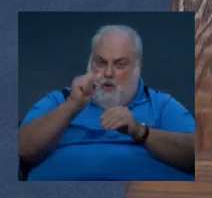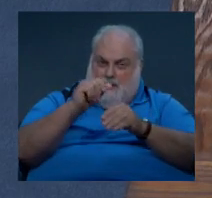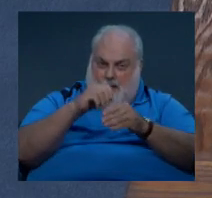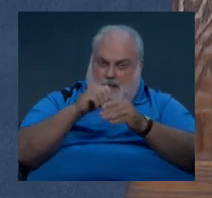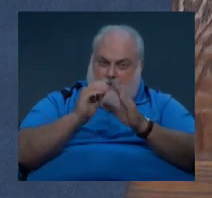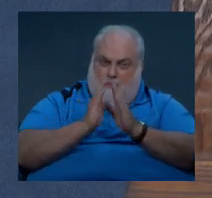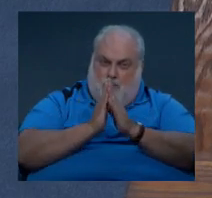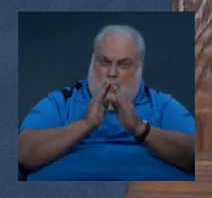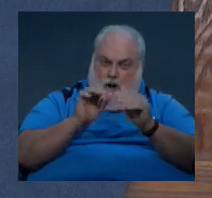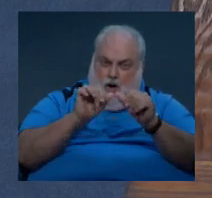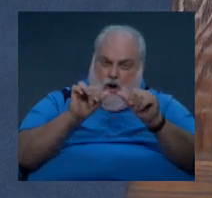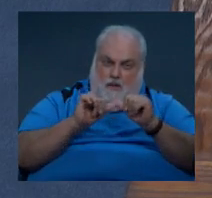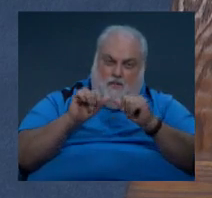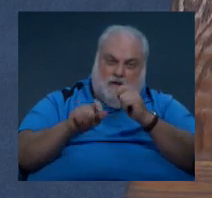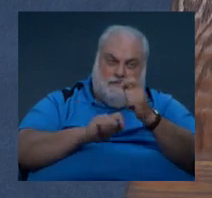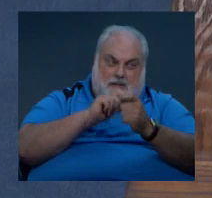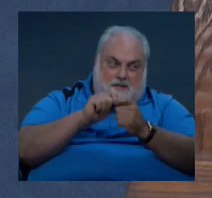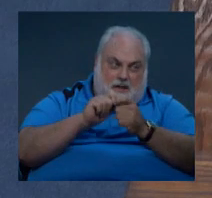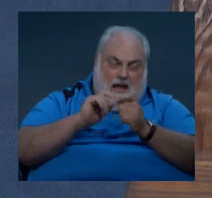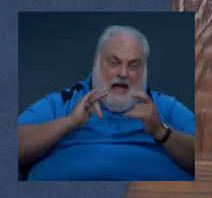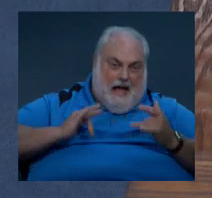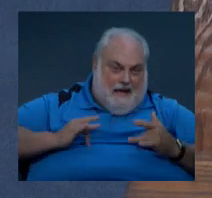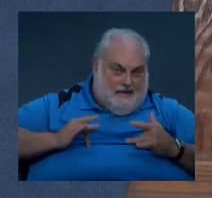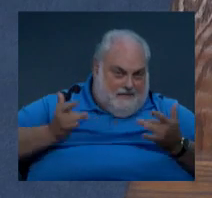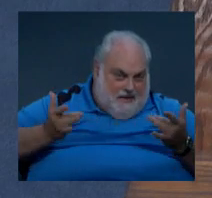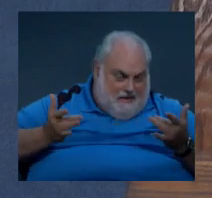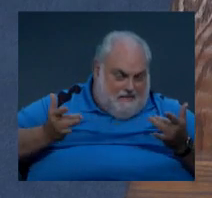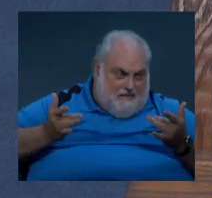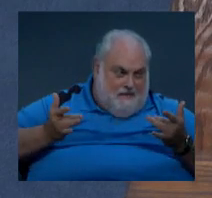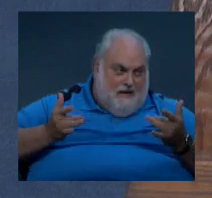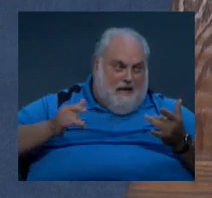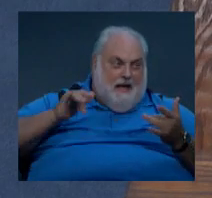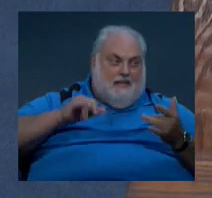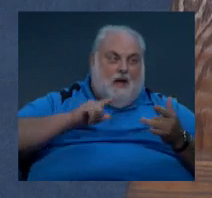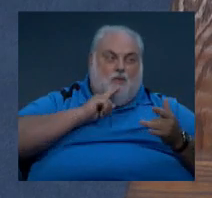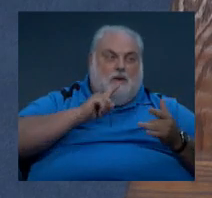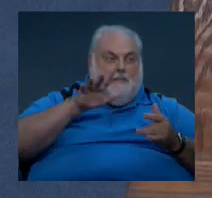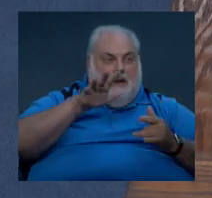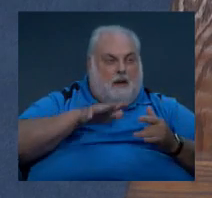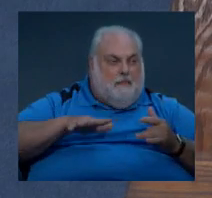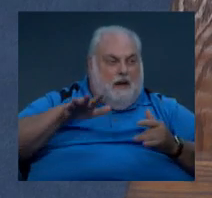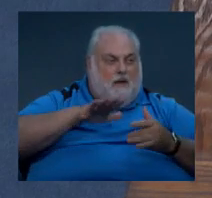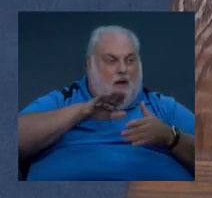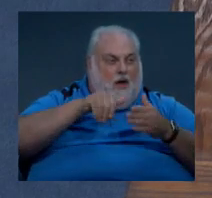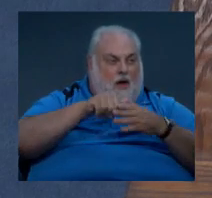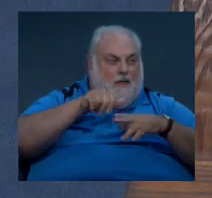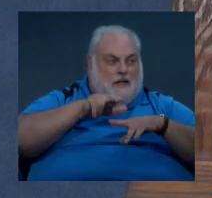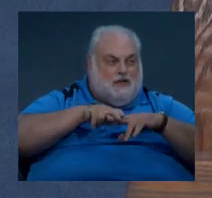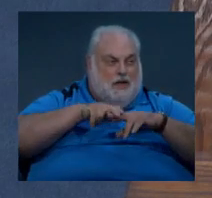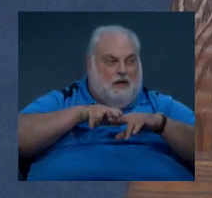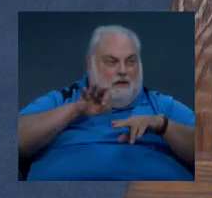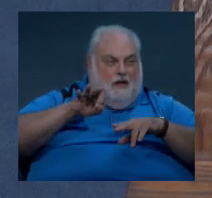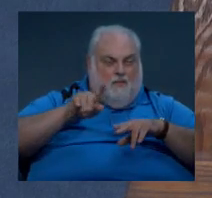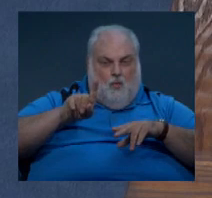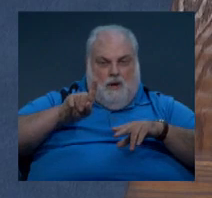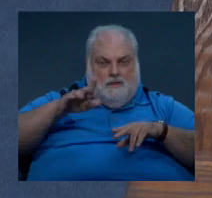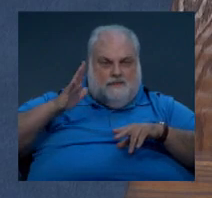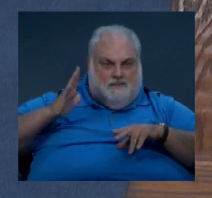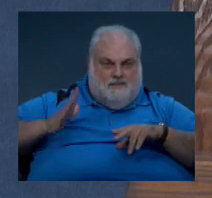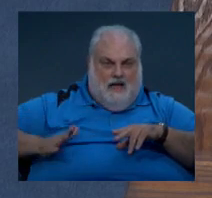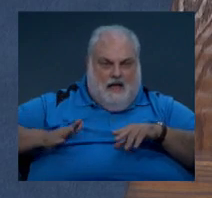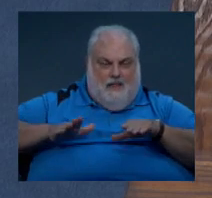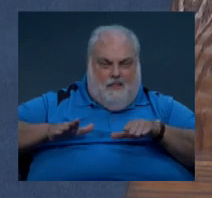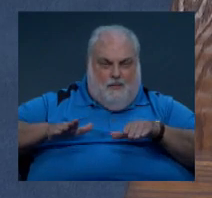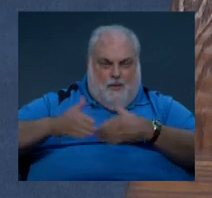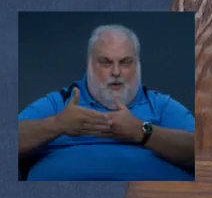prayer garden for a particular activity, and that would be about all the chairs on that side of the room